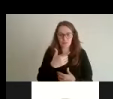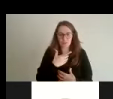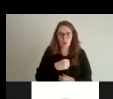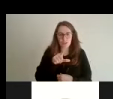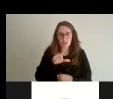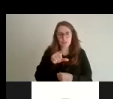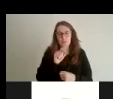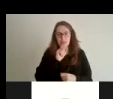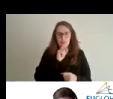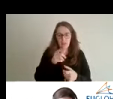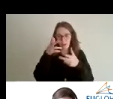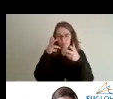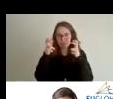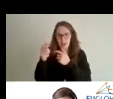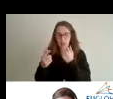understand.